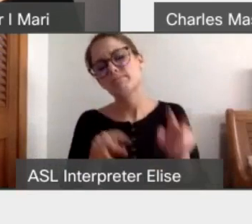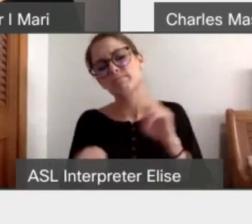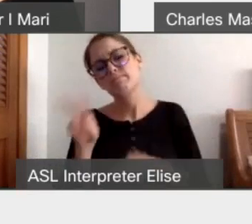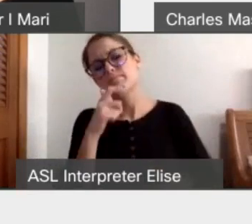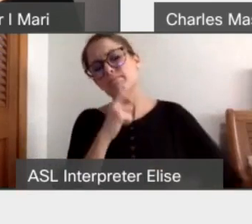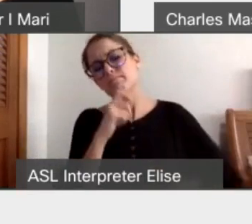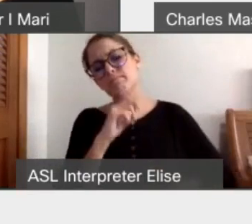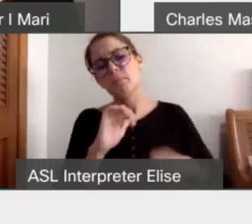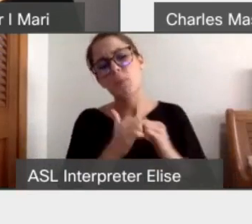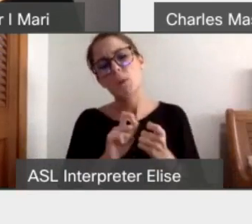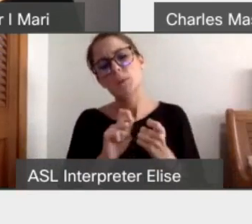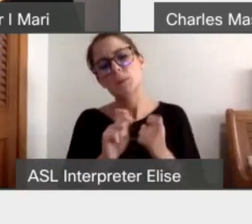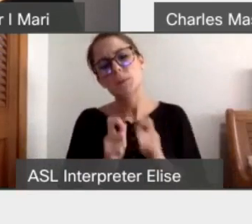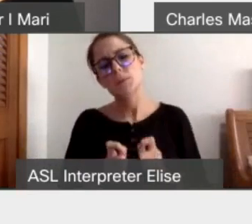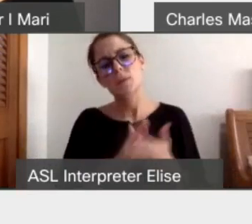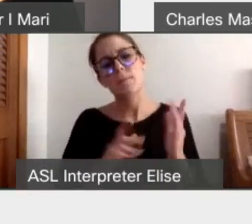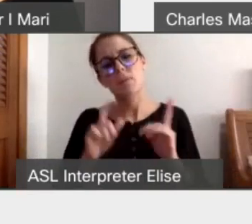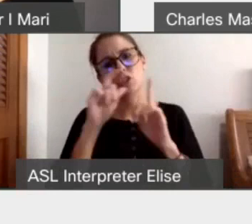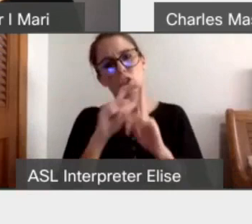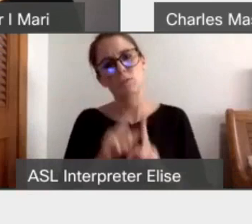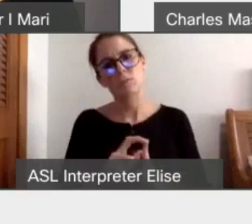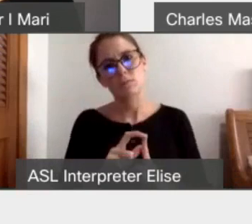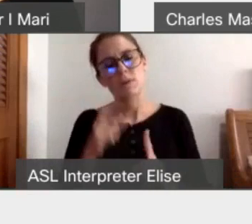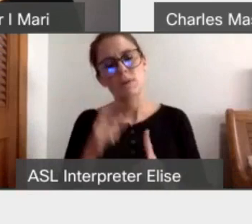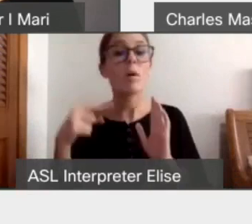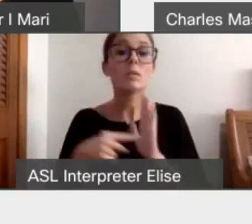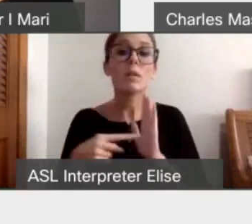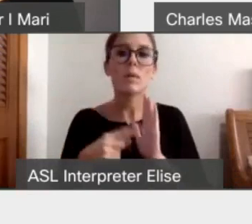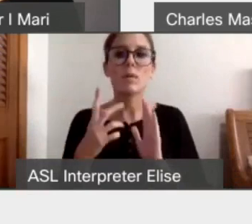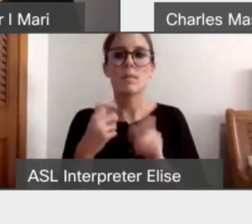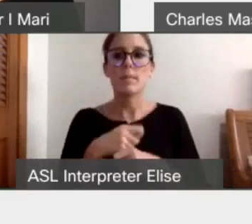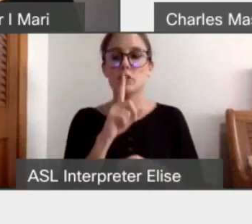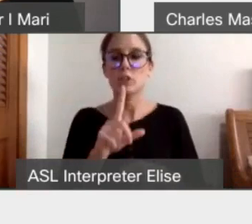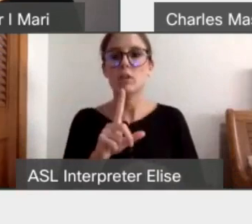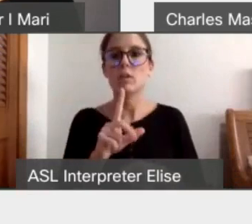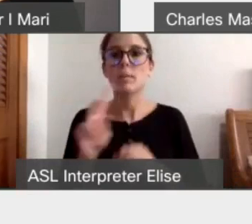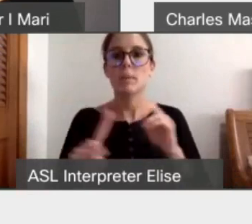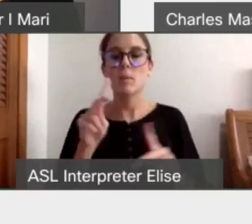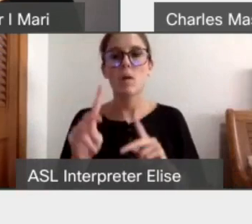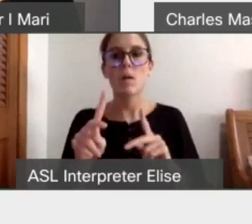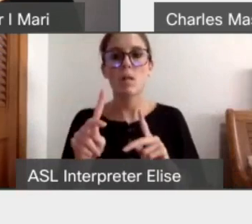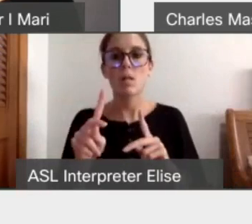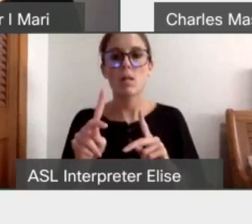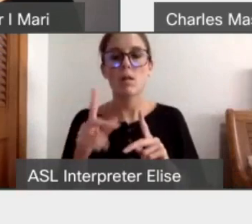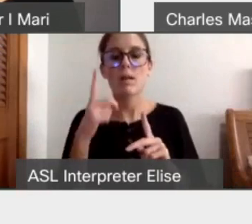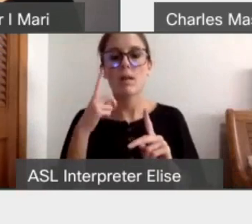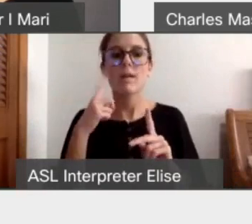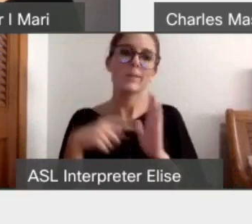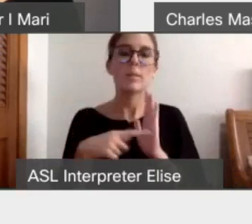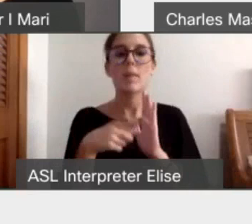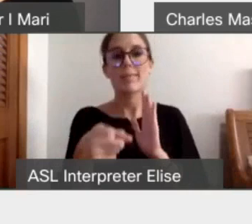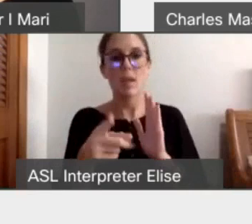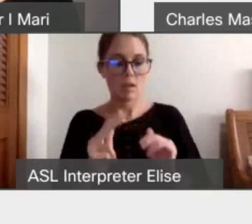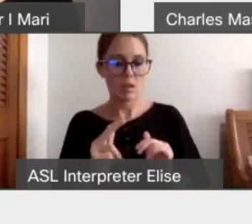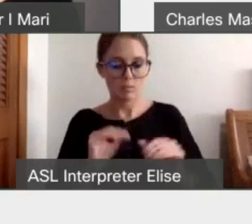some of that wording, and like for example, we were able to making sure that people also like when they build a preparedness kit, do